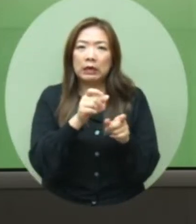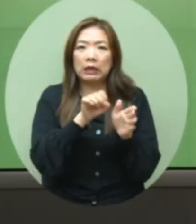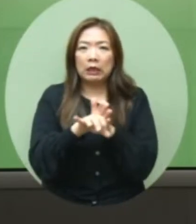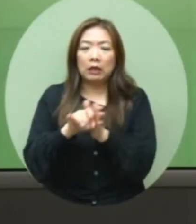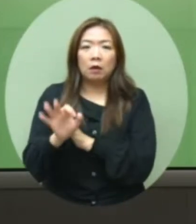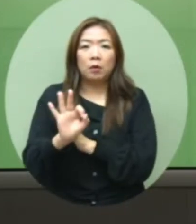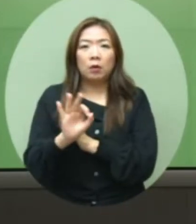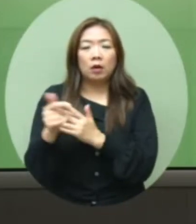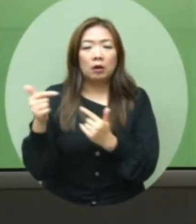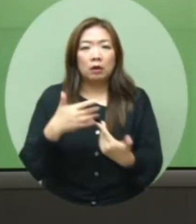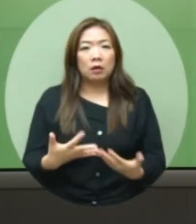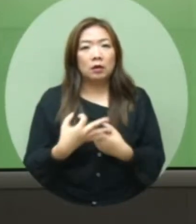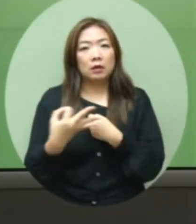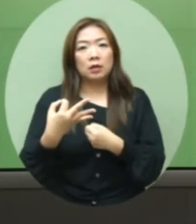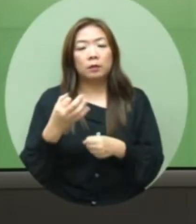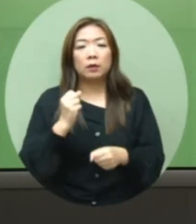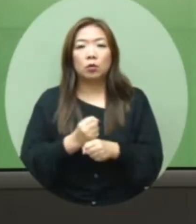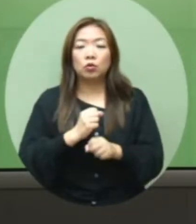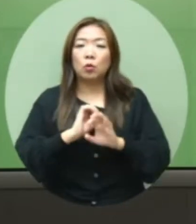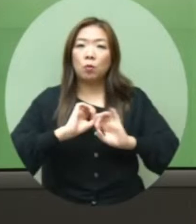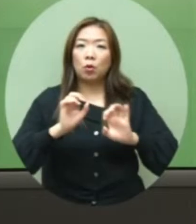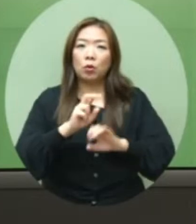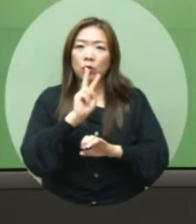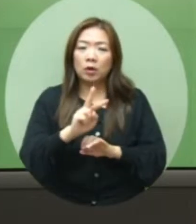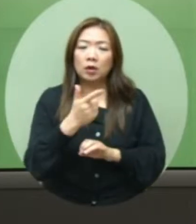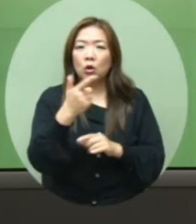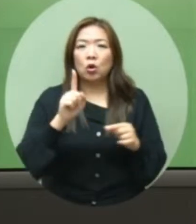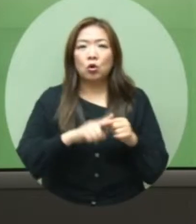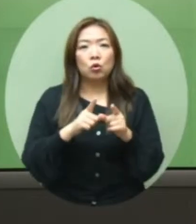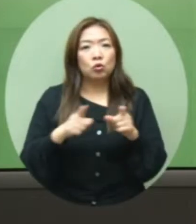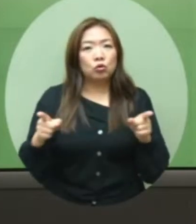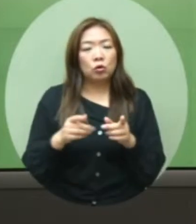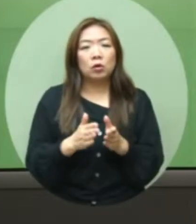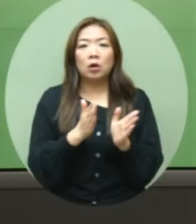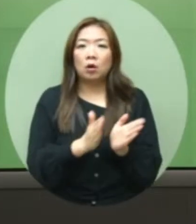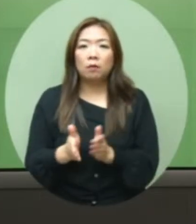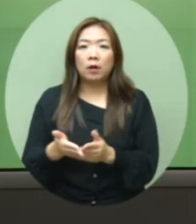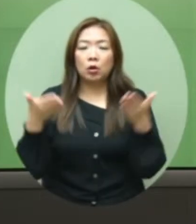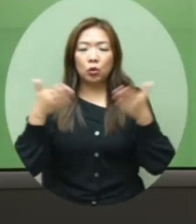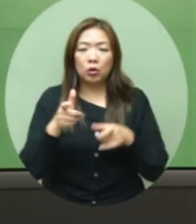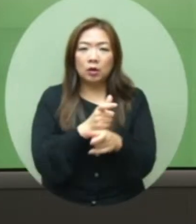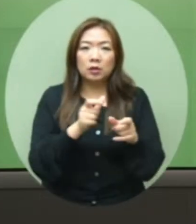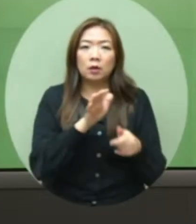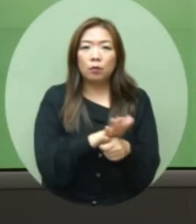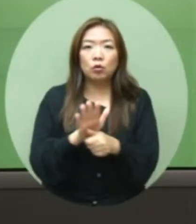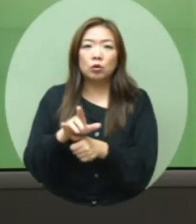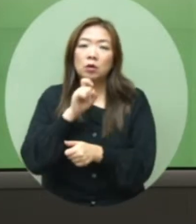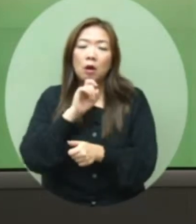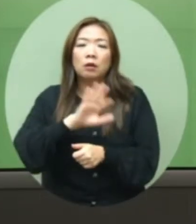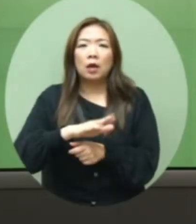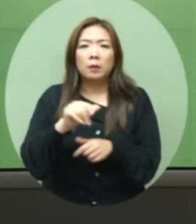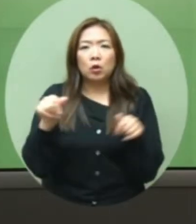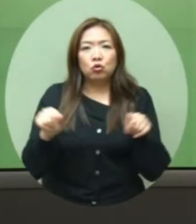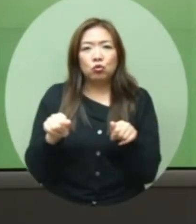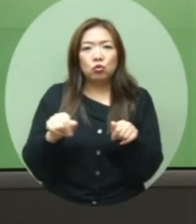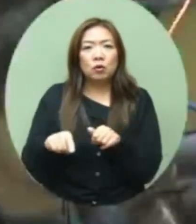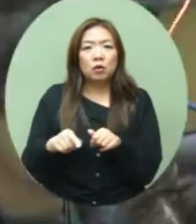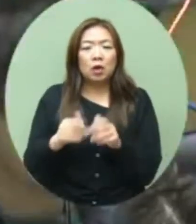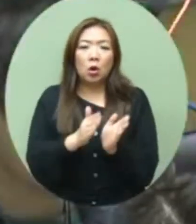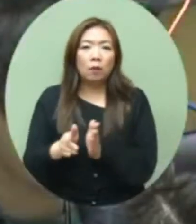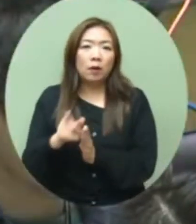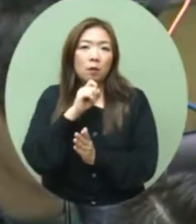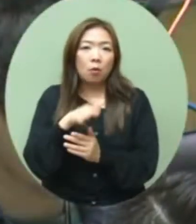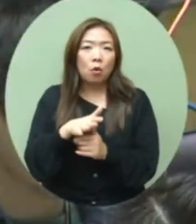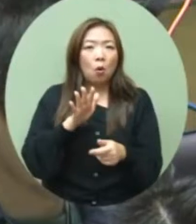now we don't see reference to the economy at this policy address. So this is your third policy address. There are